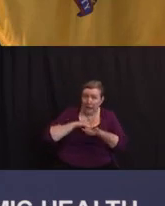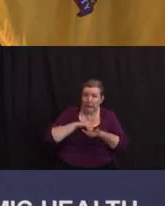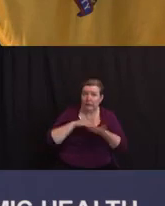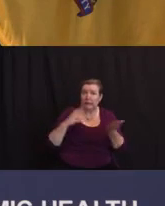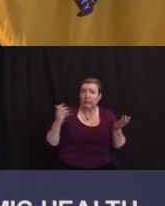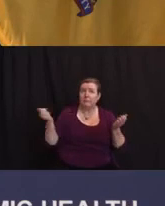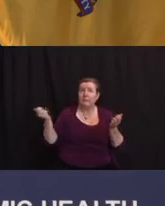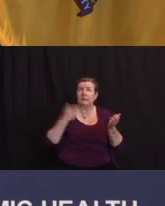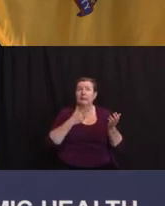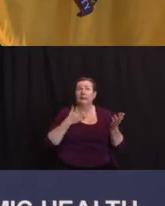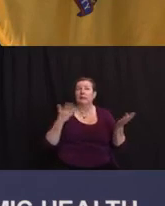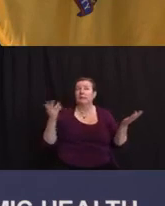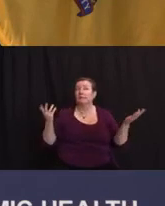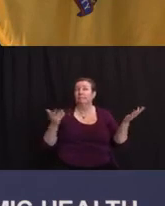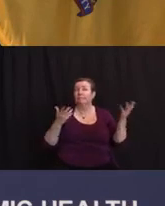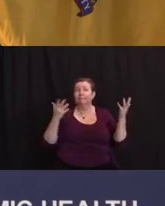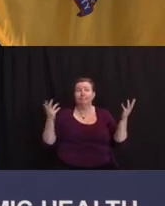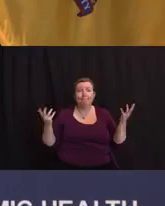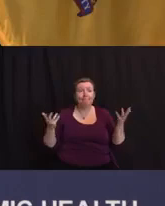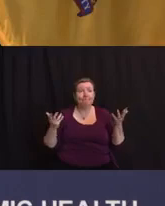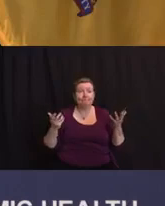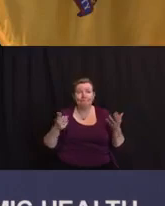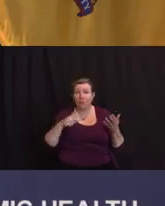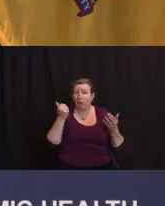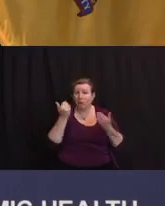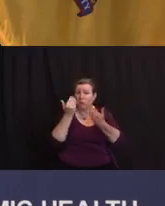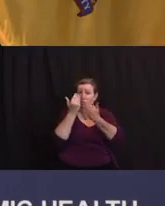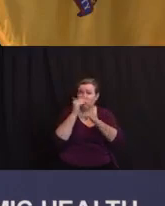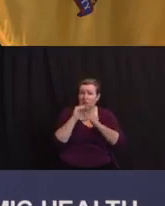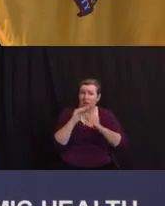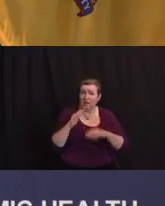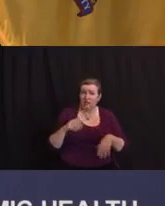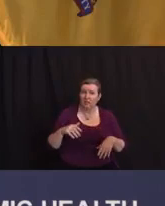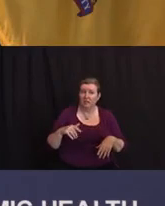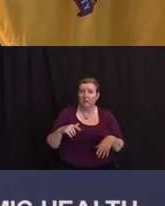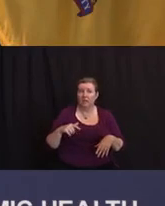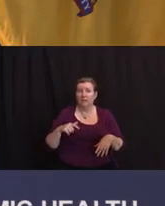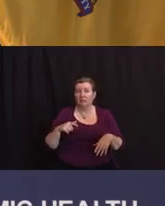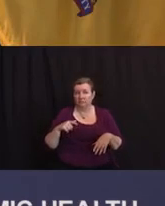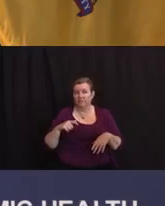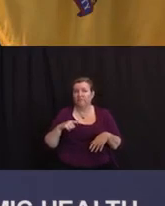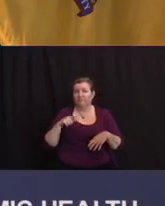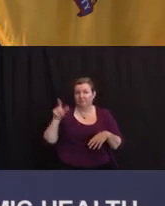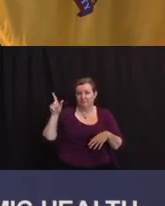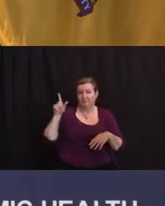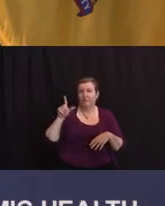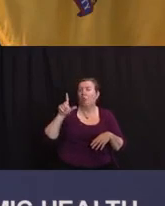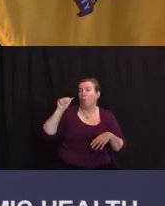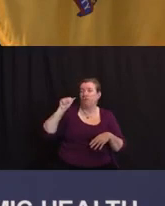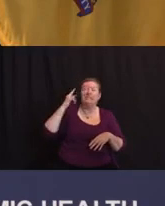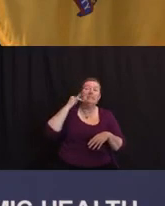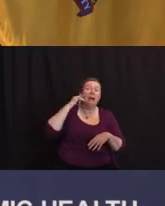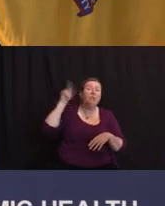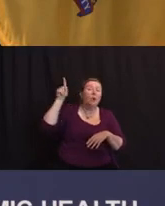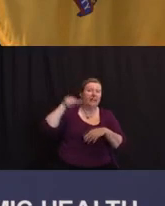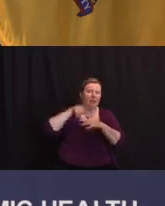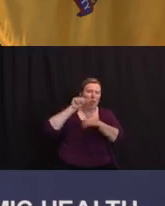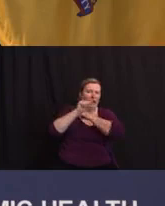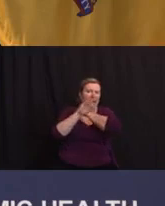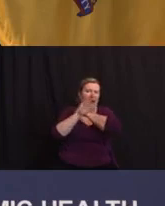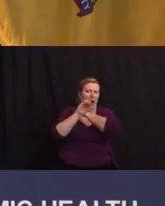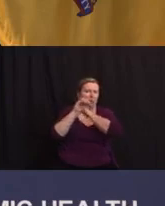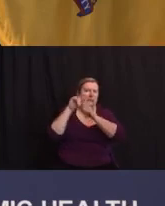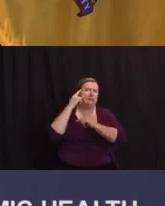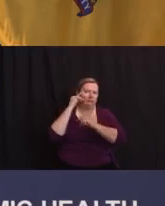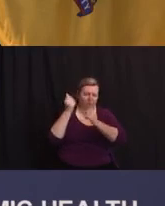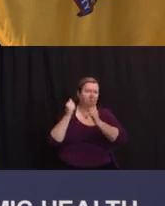on the short list. It's something that's being reimposed in LA. So just how close are you to that? And on the breakthrough hospitalizations, just given the,